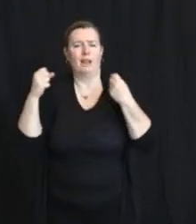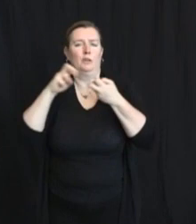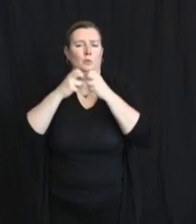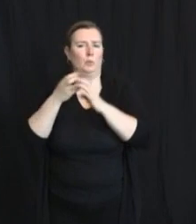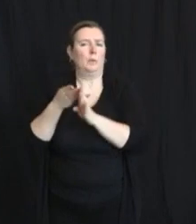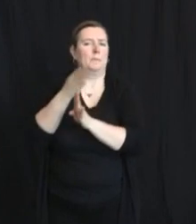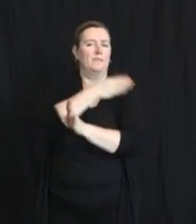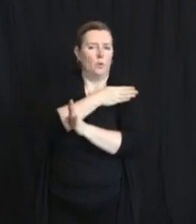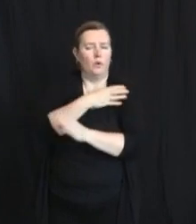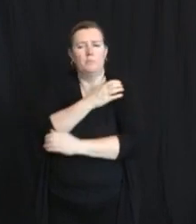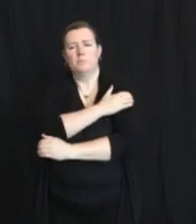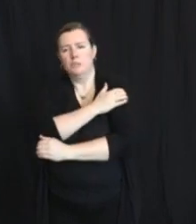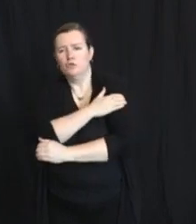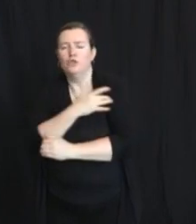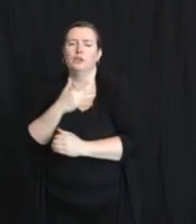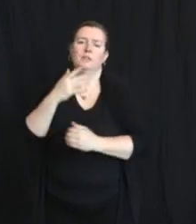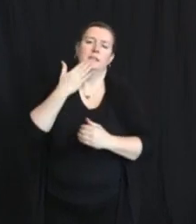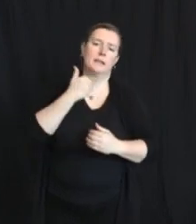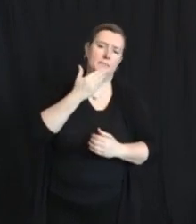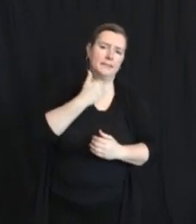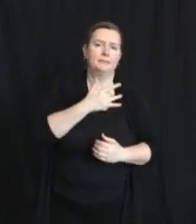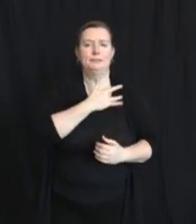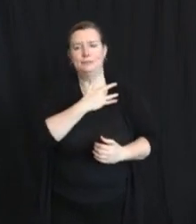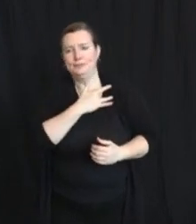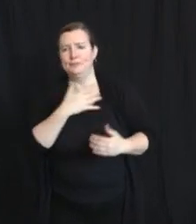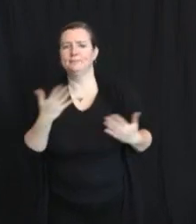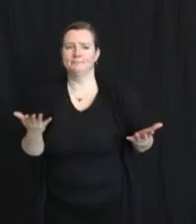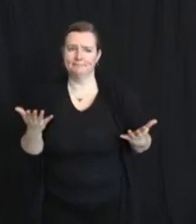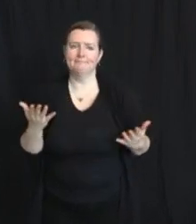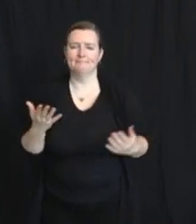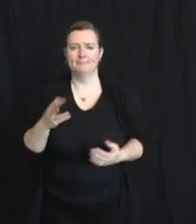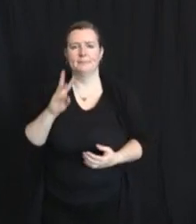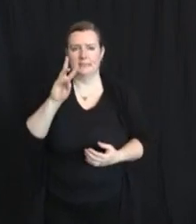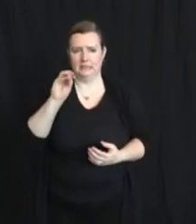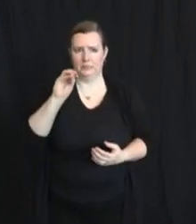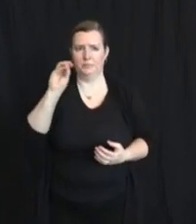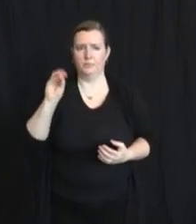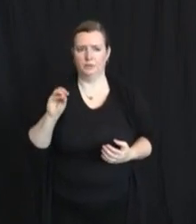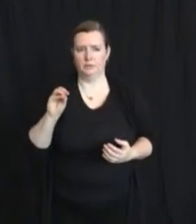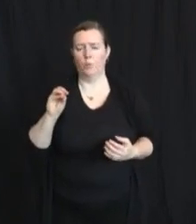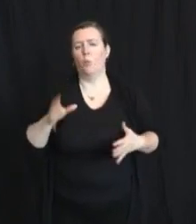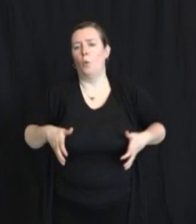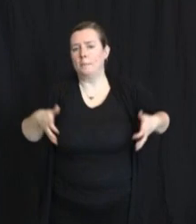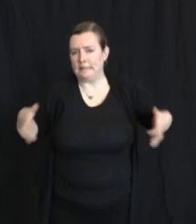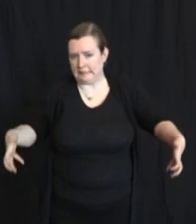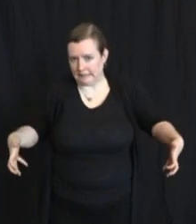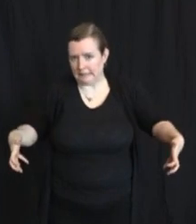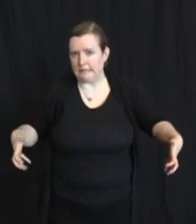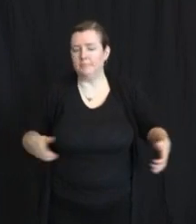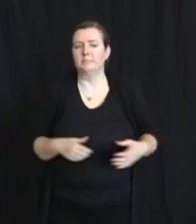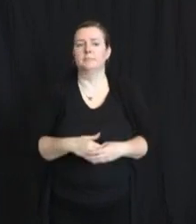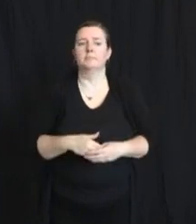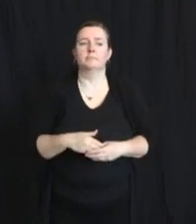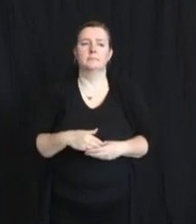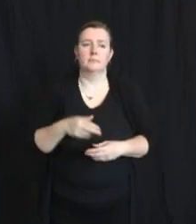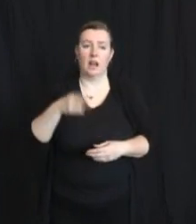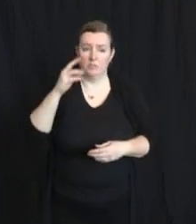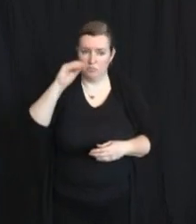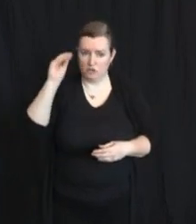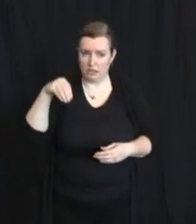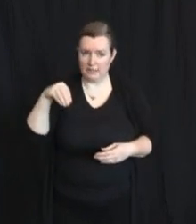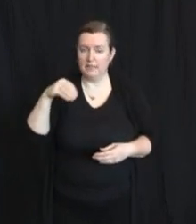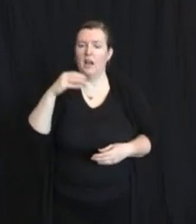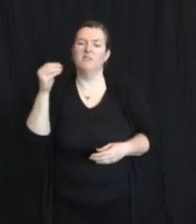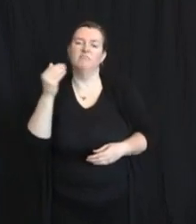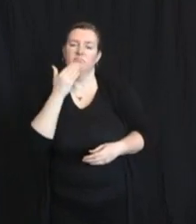hypertension, 56.6%, obesity, 41.7%, and diabetes,